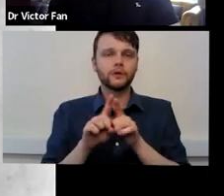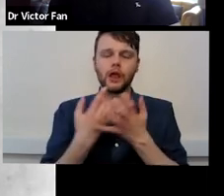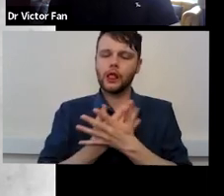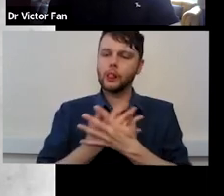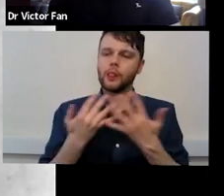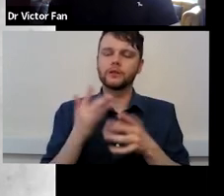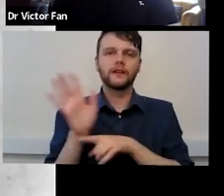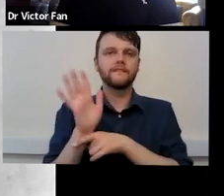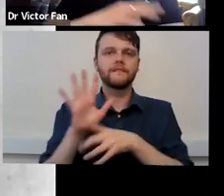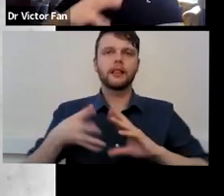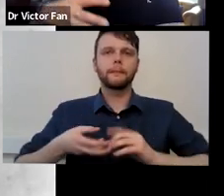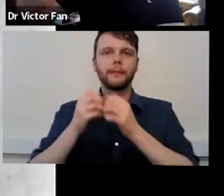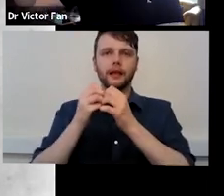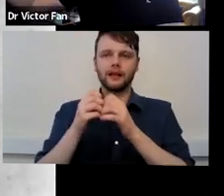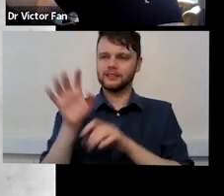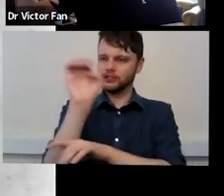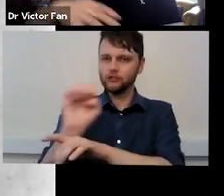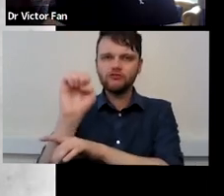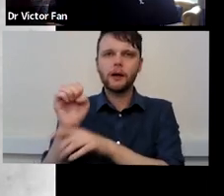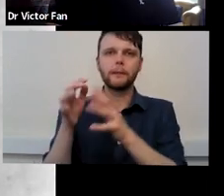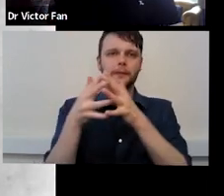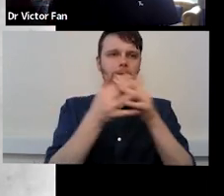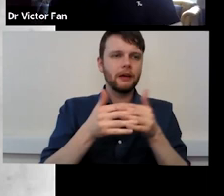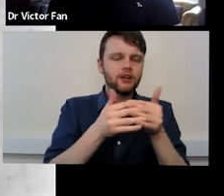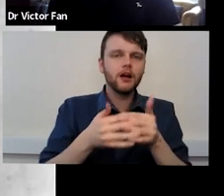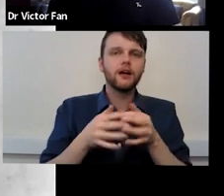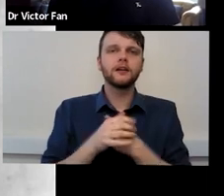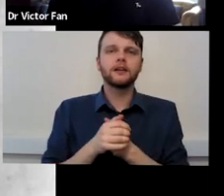filmmakers elsewhere in Europe, America,